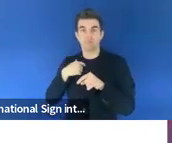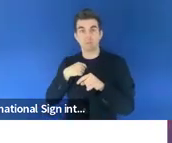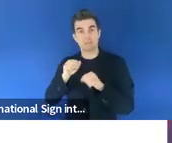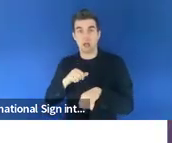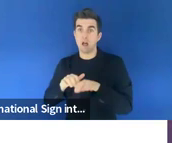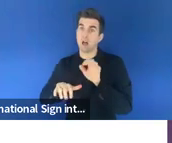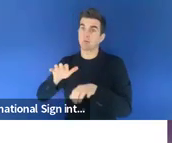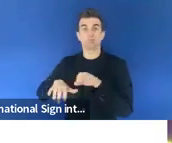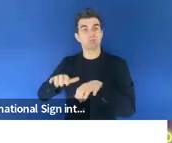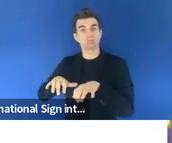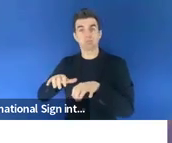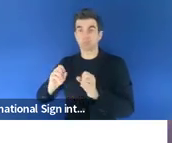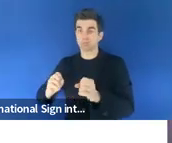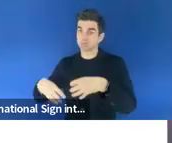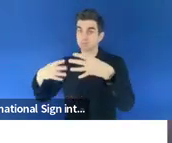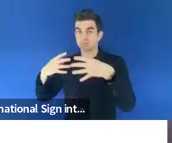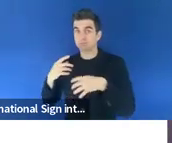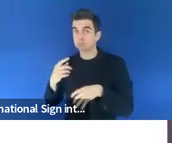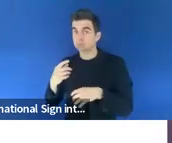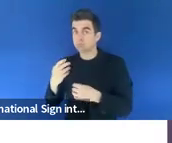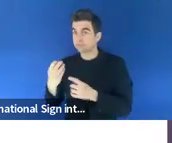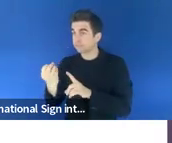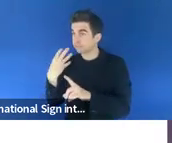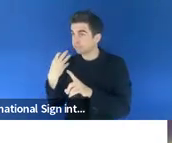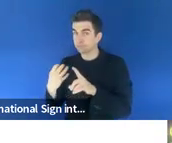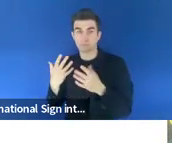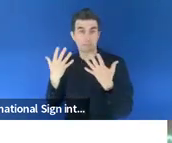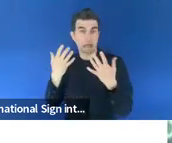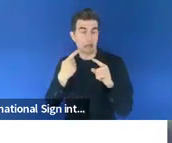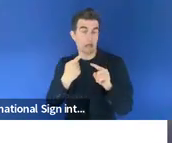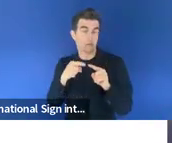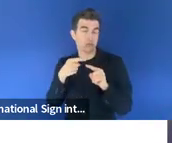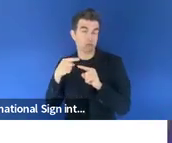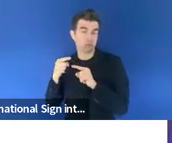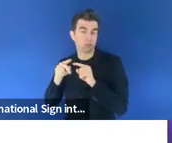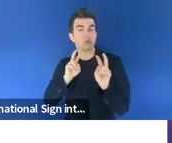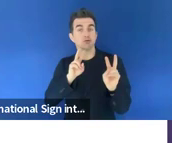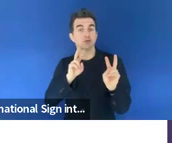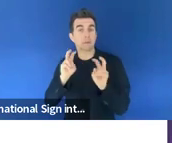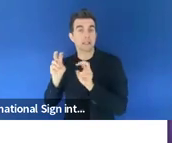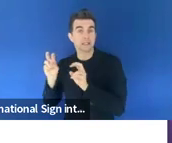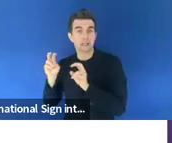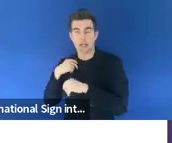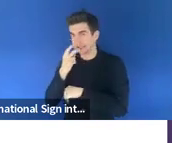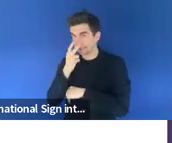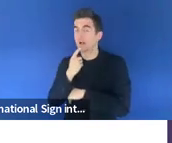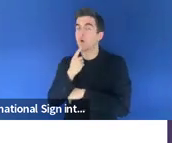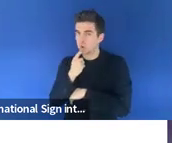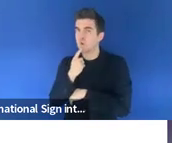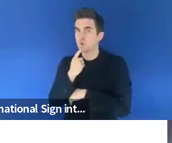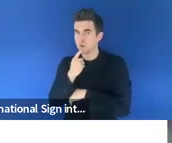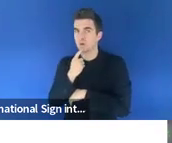on this webinar, are working in this field. Number two, hiring. Number three, training. Number four, remote work. Number